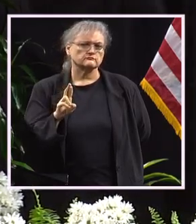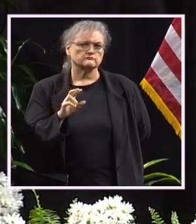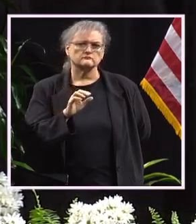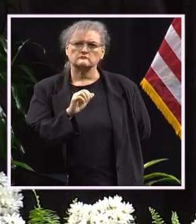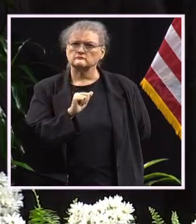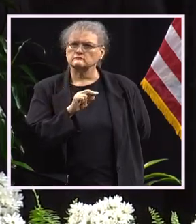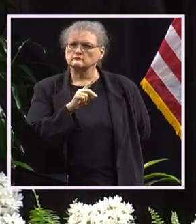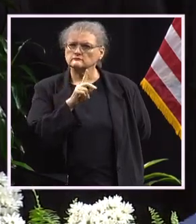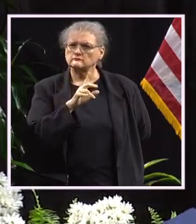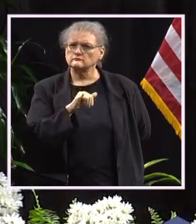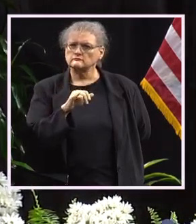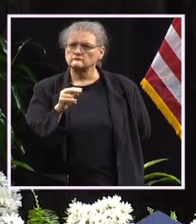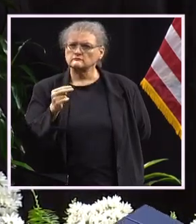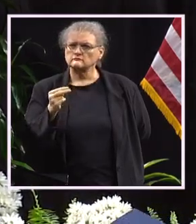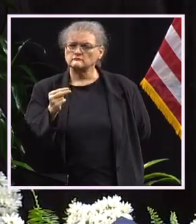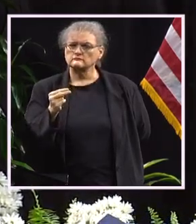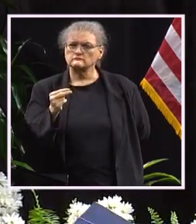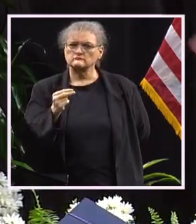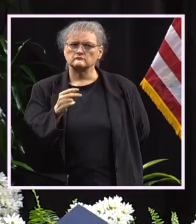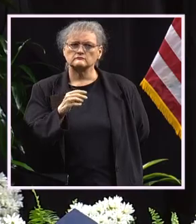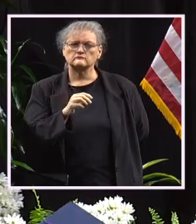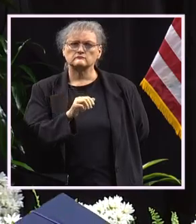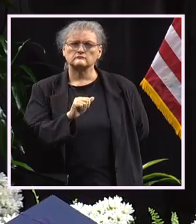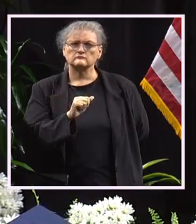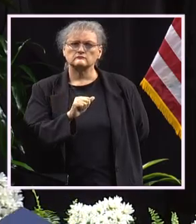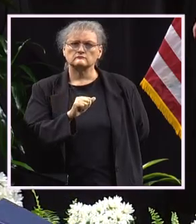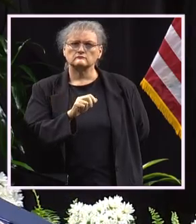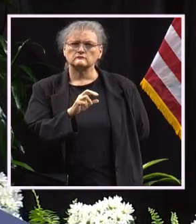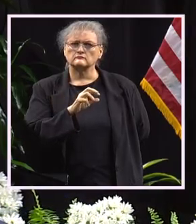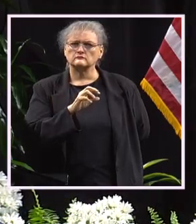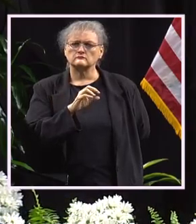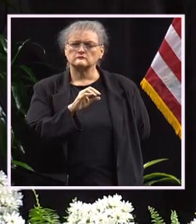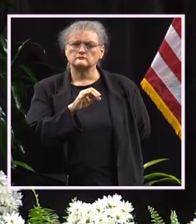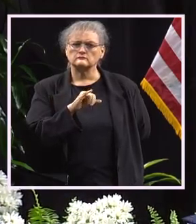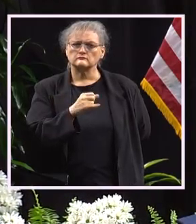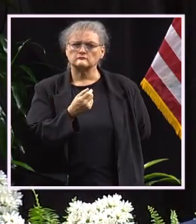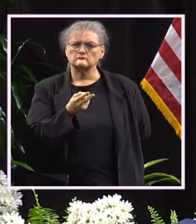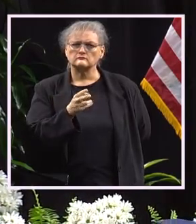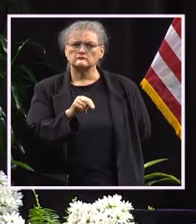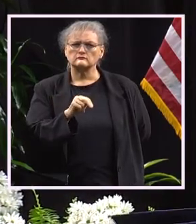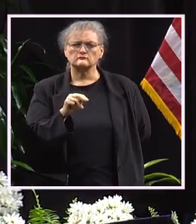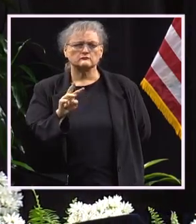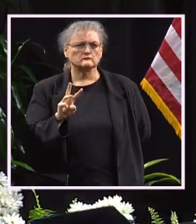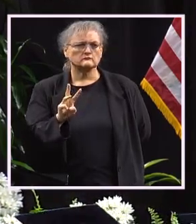Andy Hernandez, magna cum laude. John Edmund Lawless.